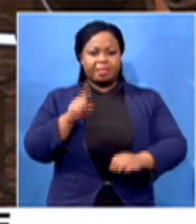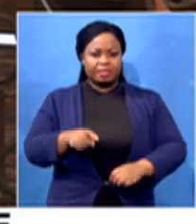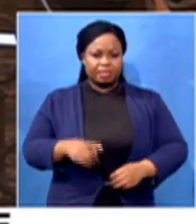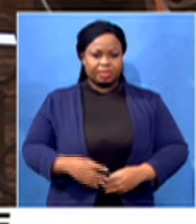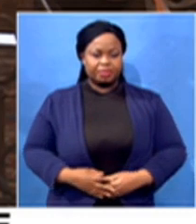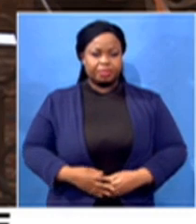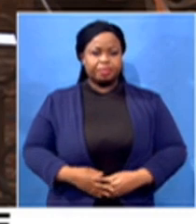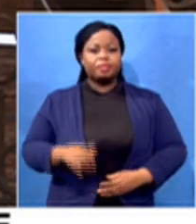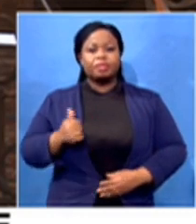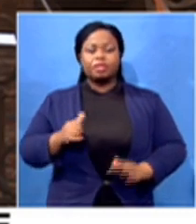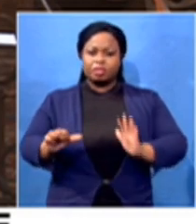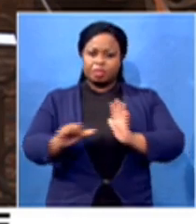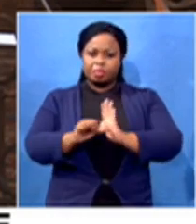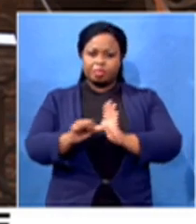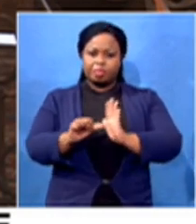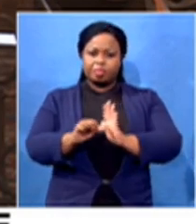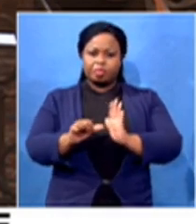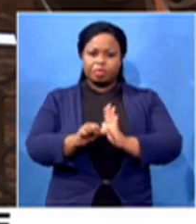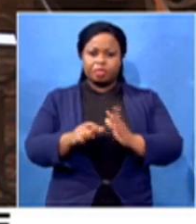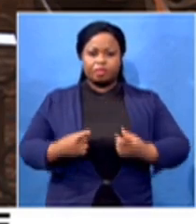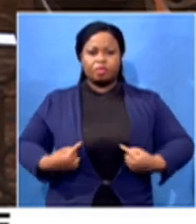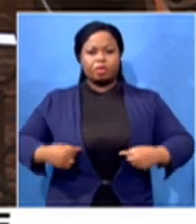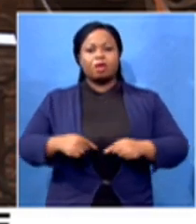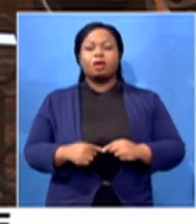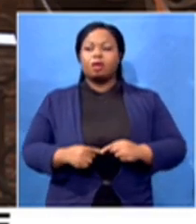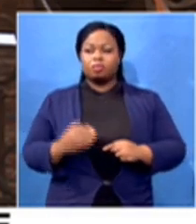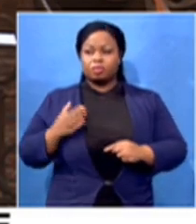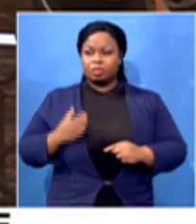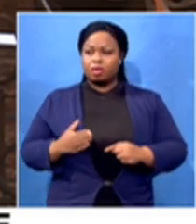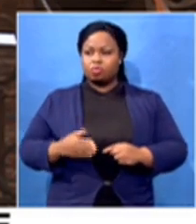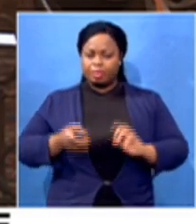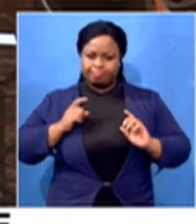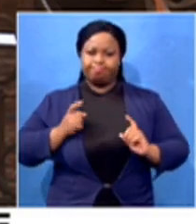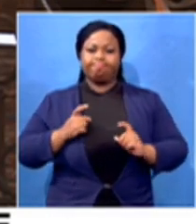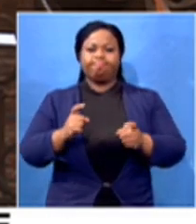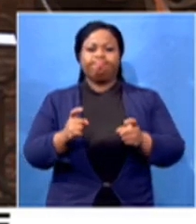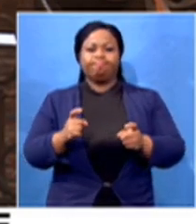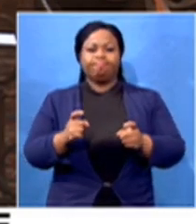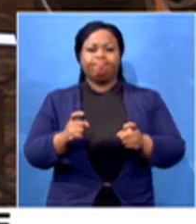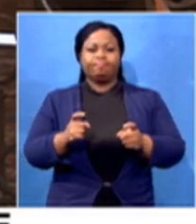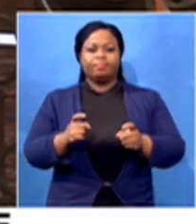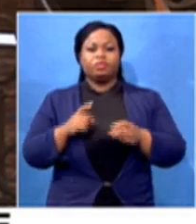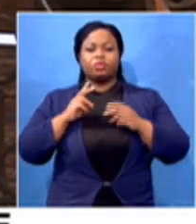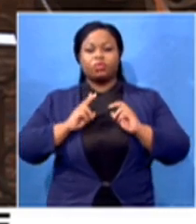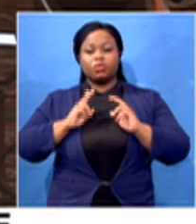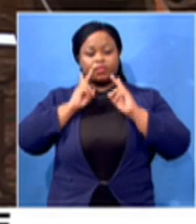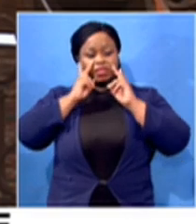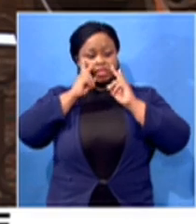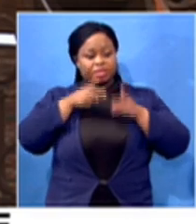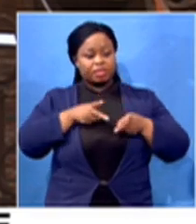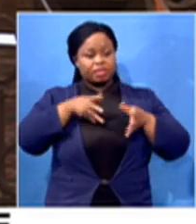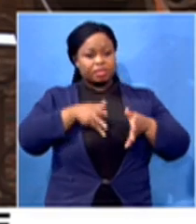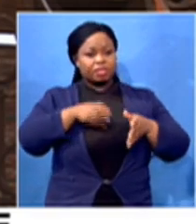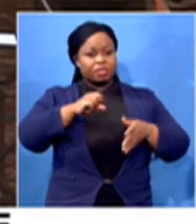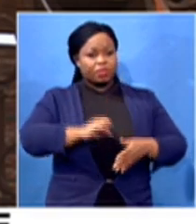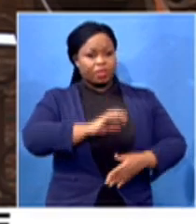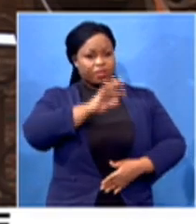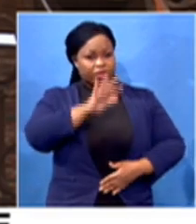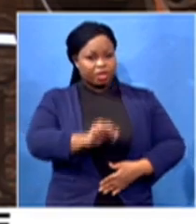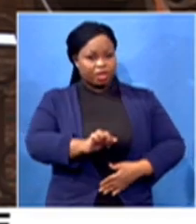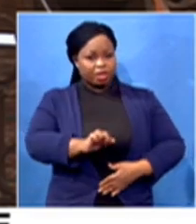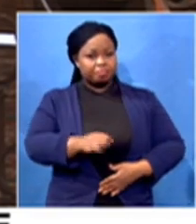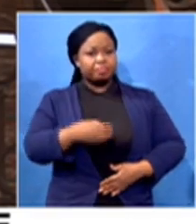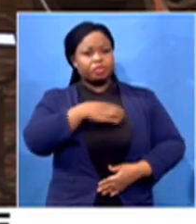important and critical on our part to move quickly to pay a visit to the